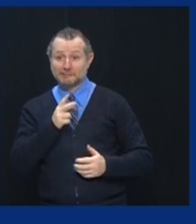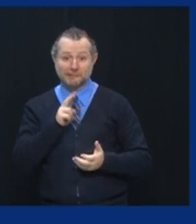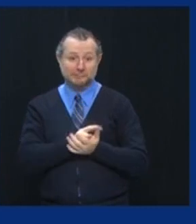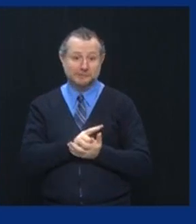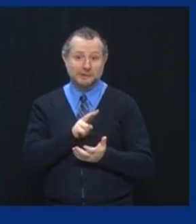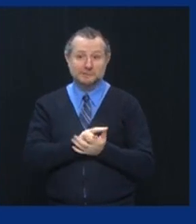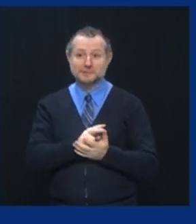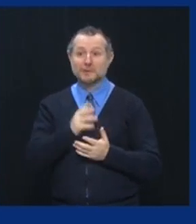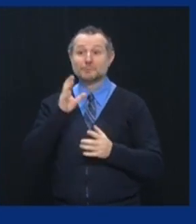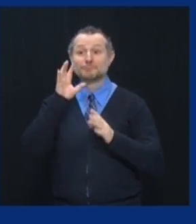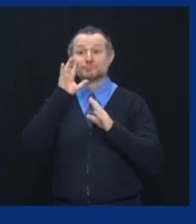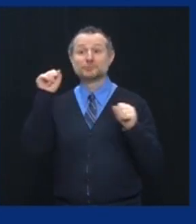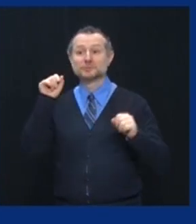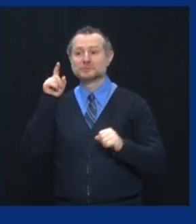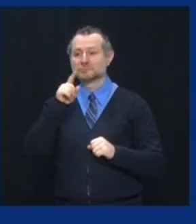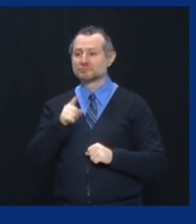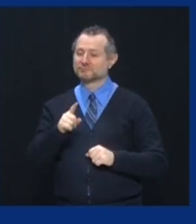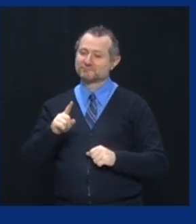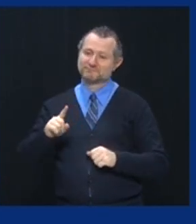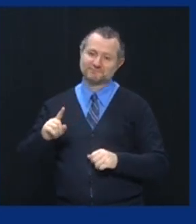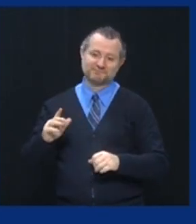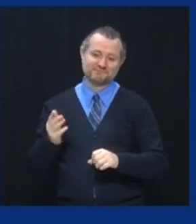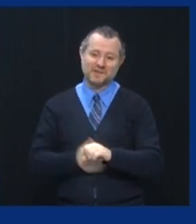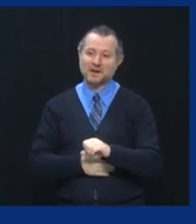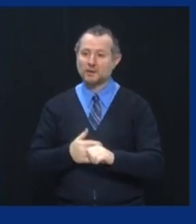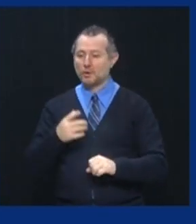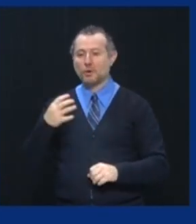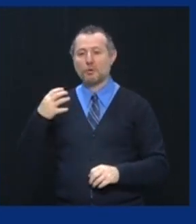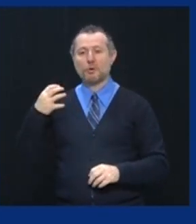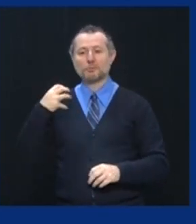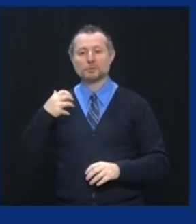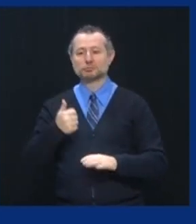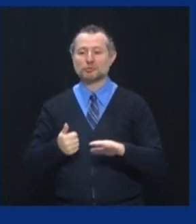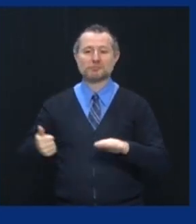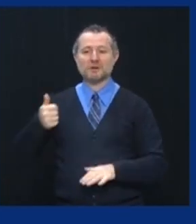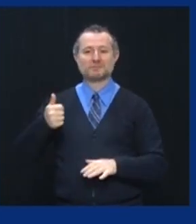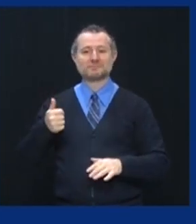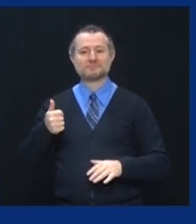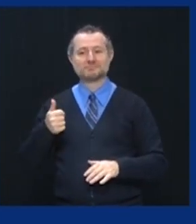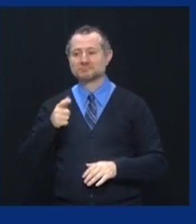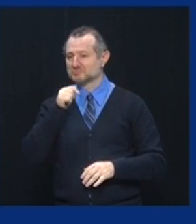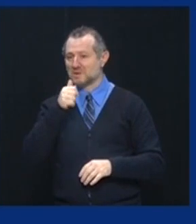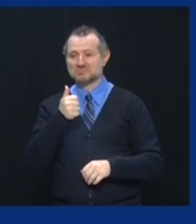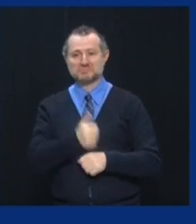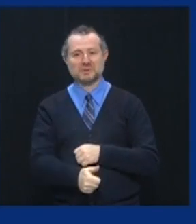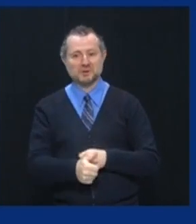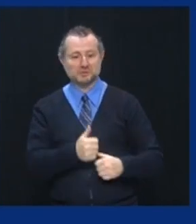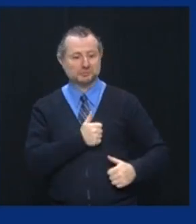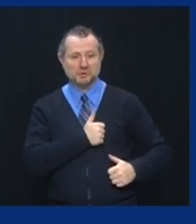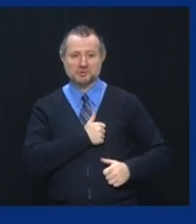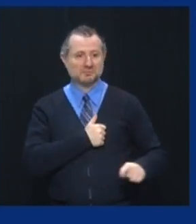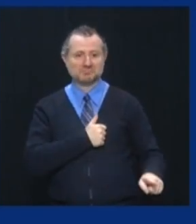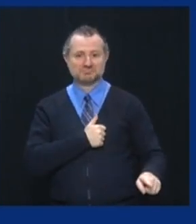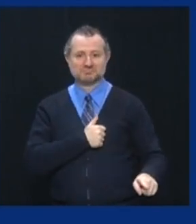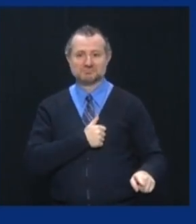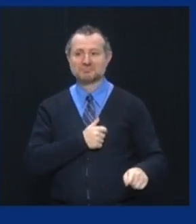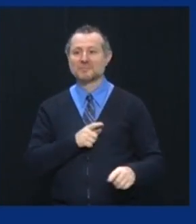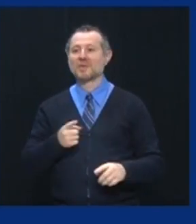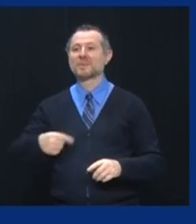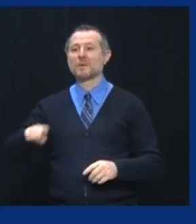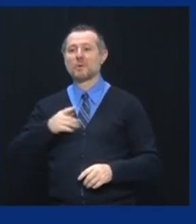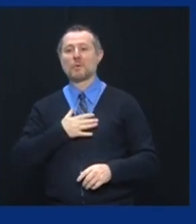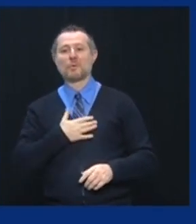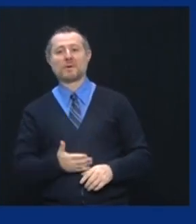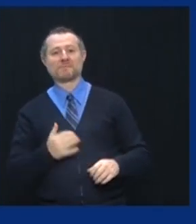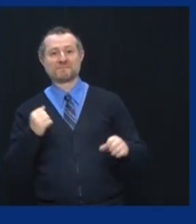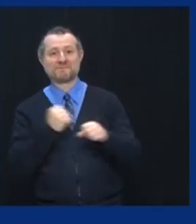general. It's not a comment on the soldiers. Soldiers are killing themselves. The general gets fired. End of the